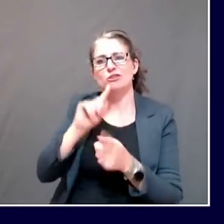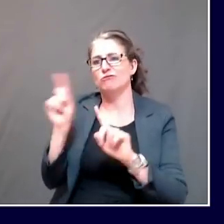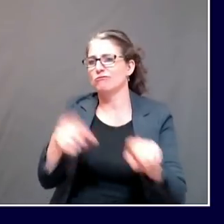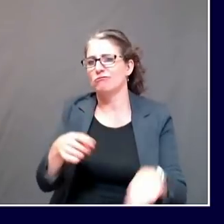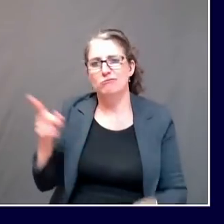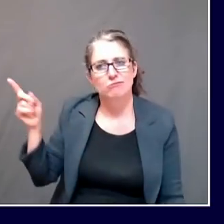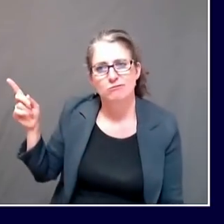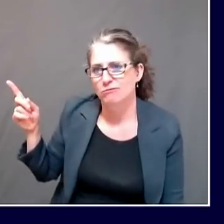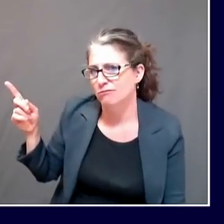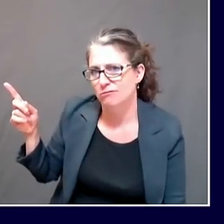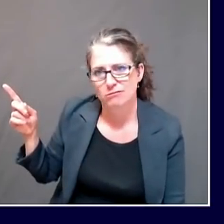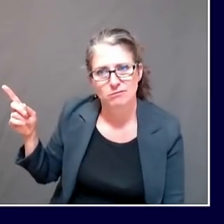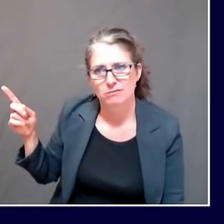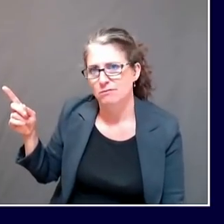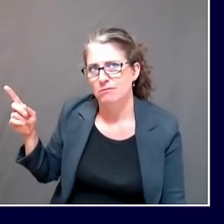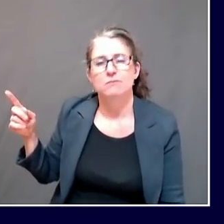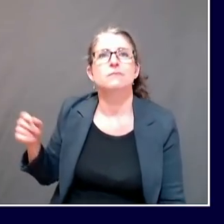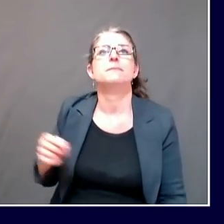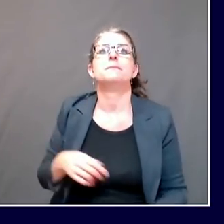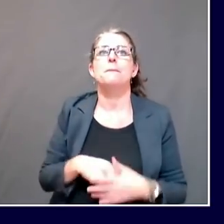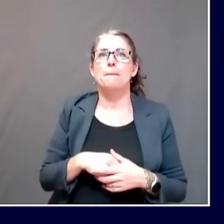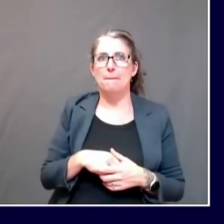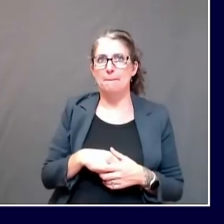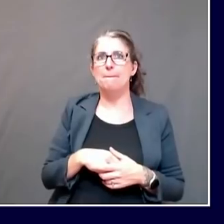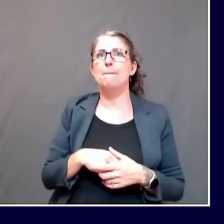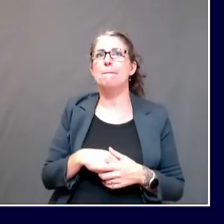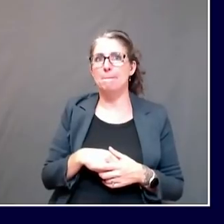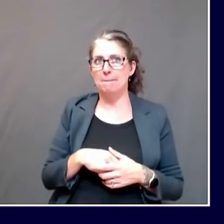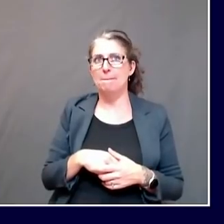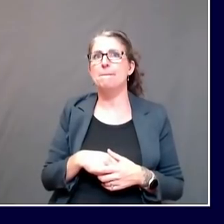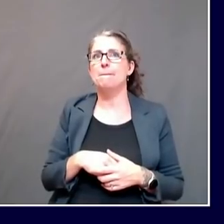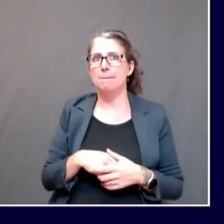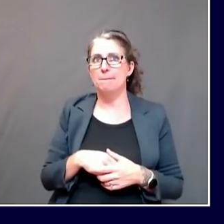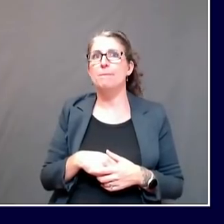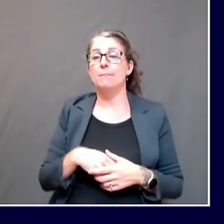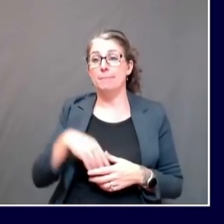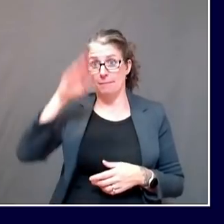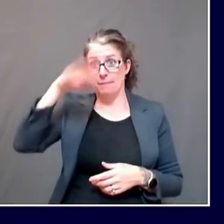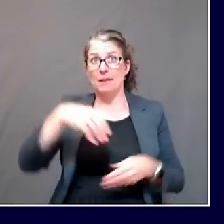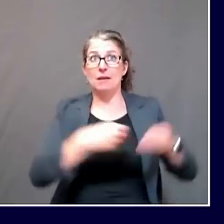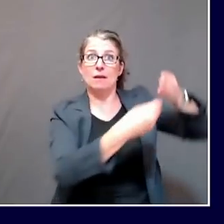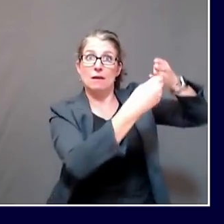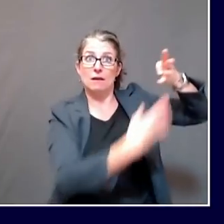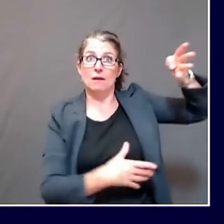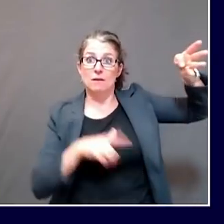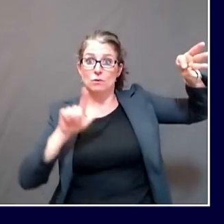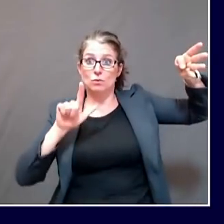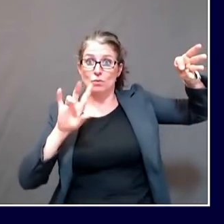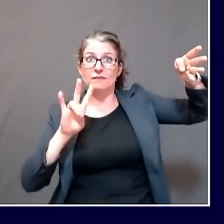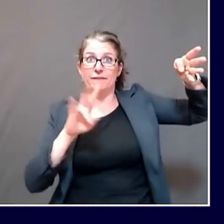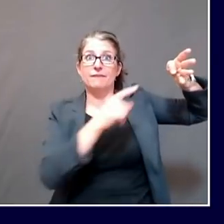testing recommendations. So in the state of Maine, there should be testing available for people like your viewer.